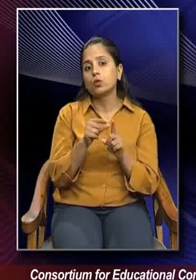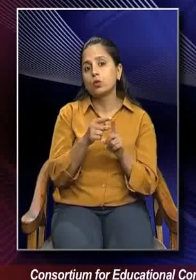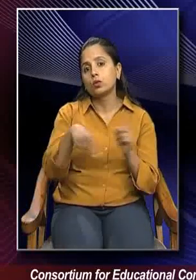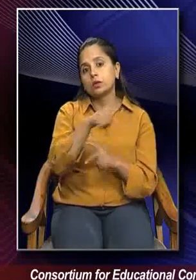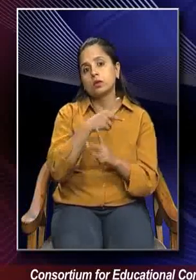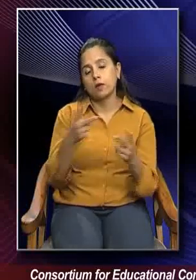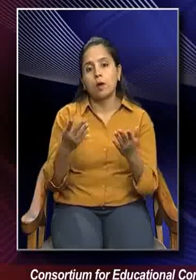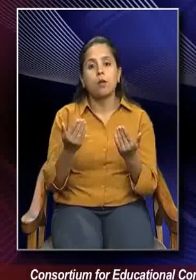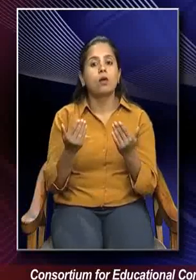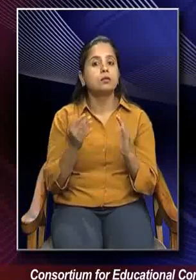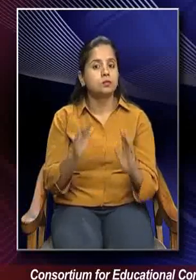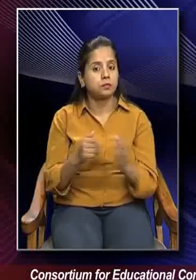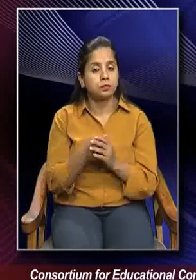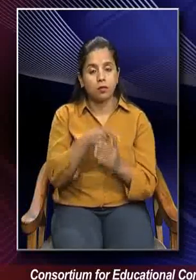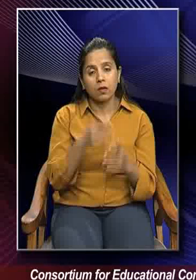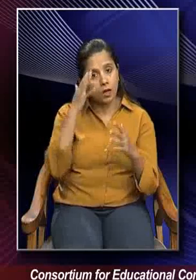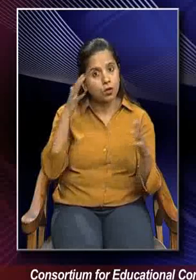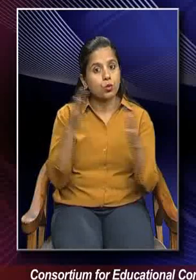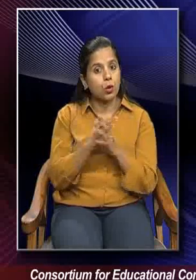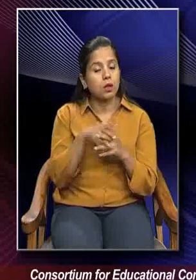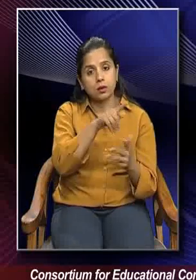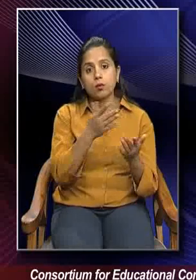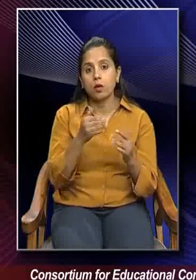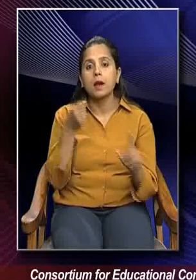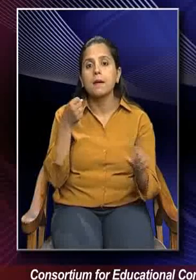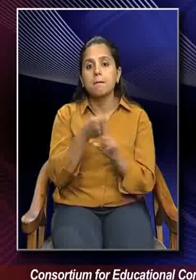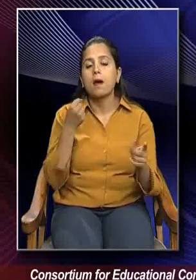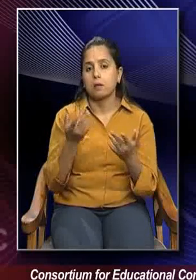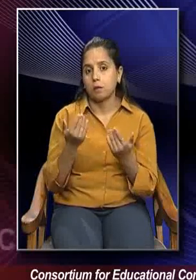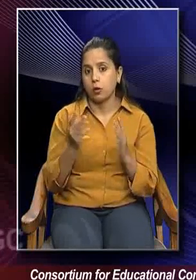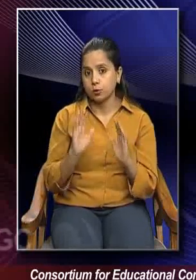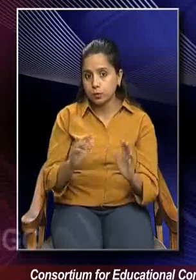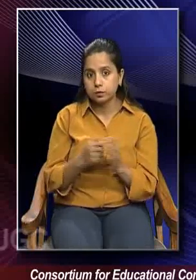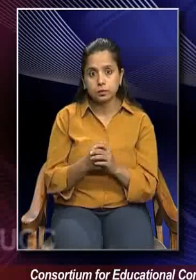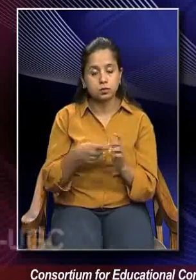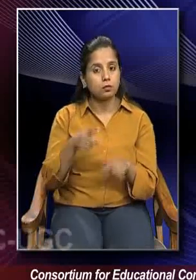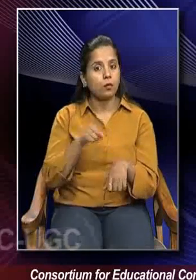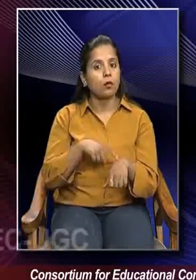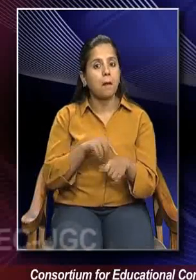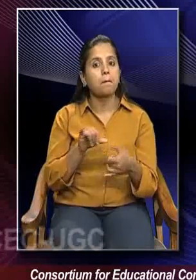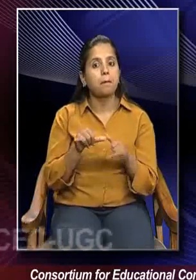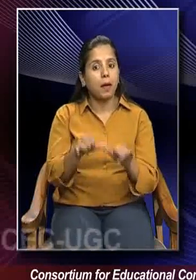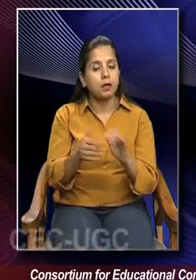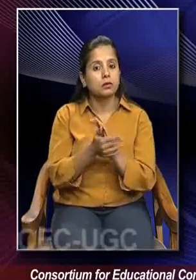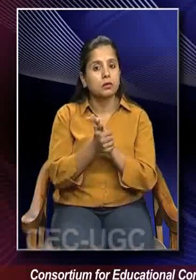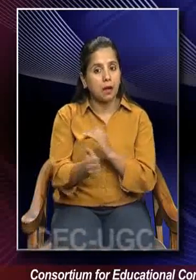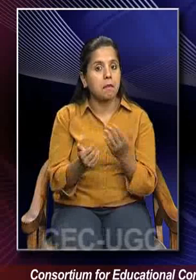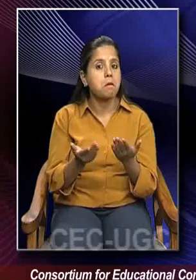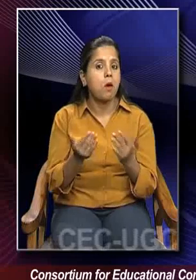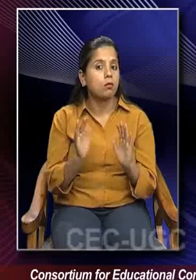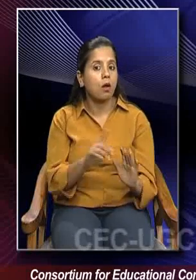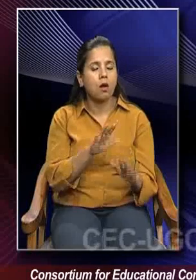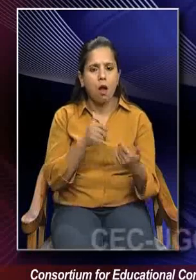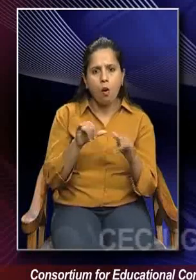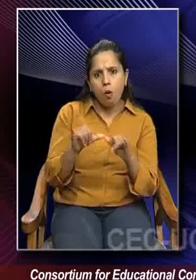levels. The stress can also impact the time management skills